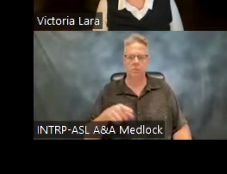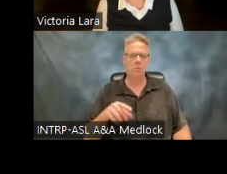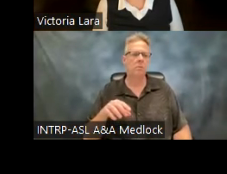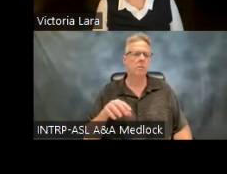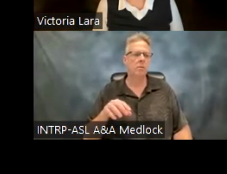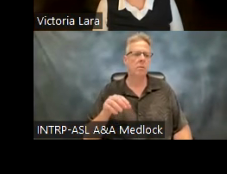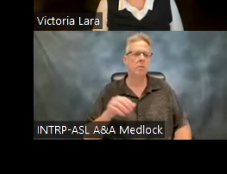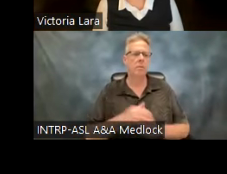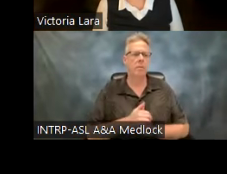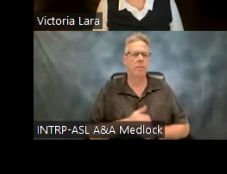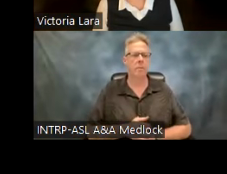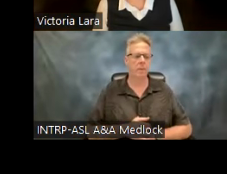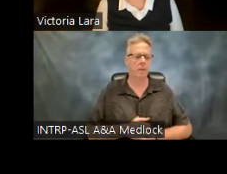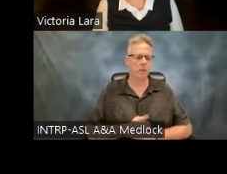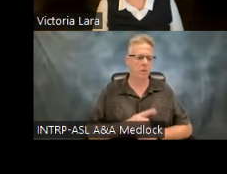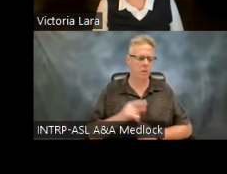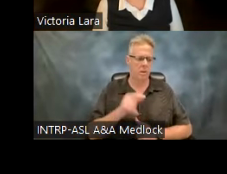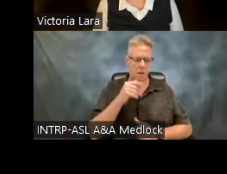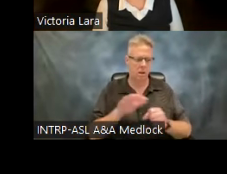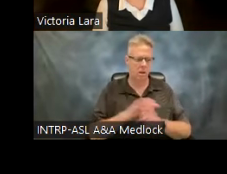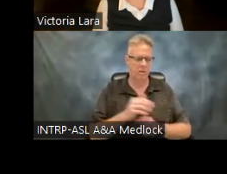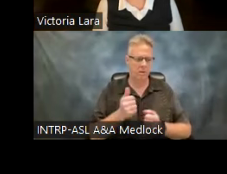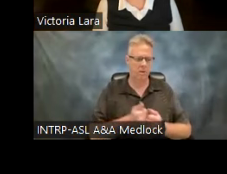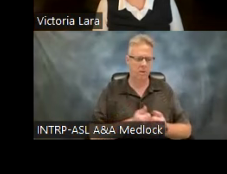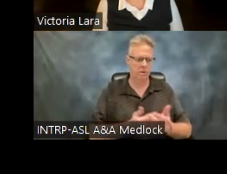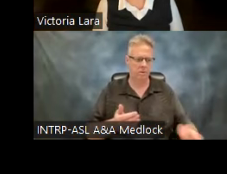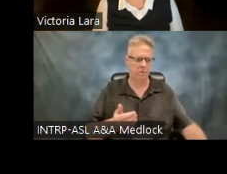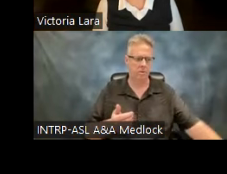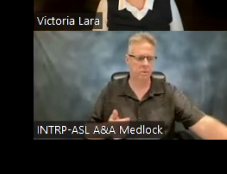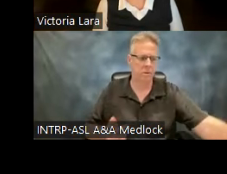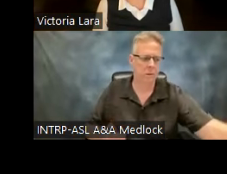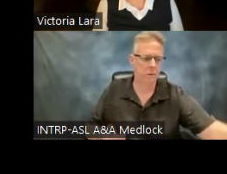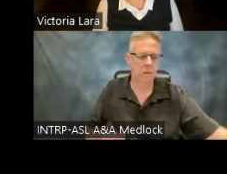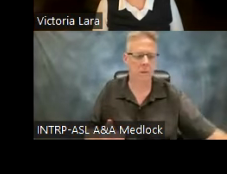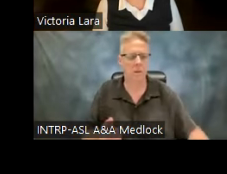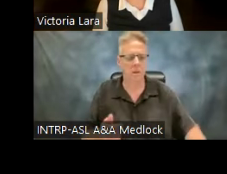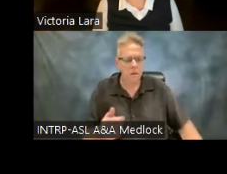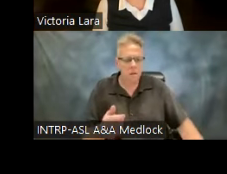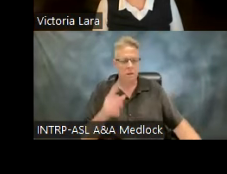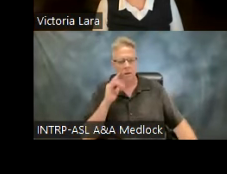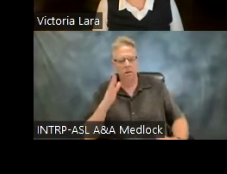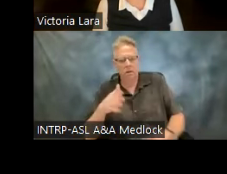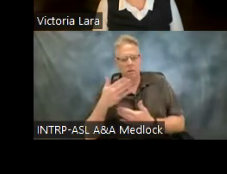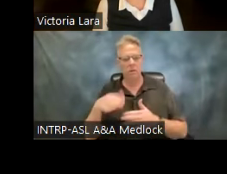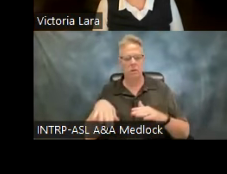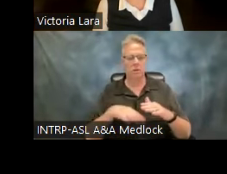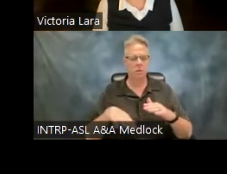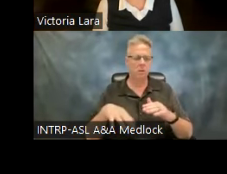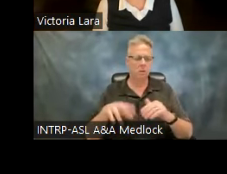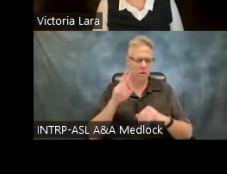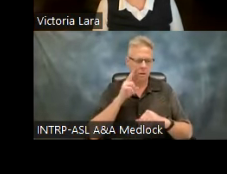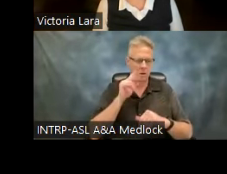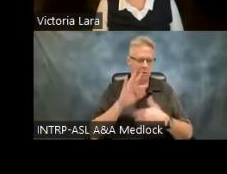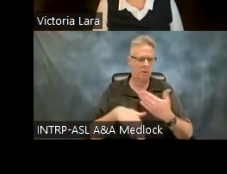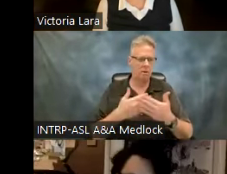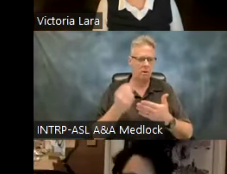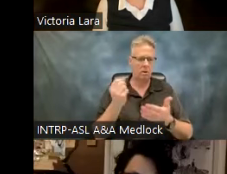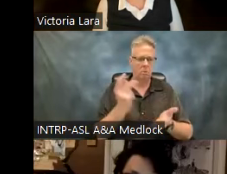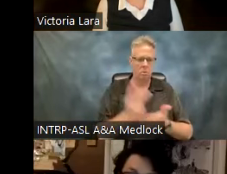We basically covered everything I was going to say. The proposal basically is just to see if everyone approves of